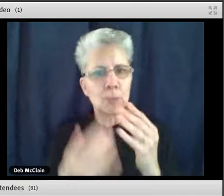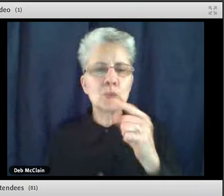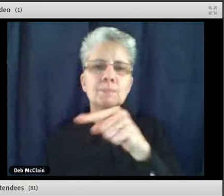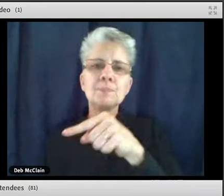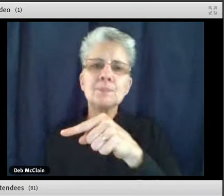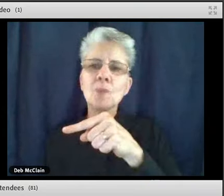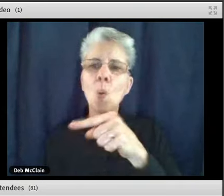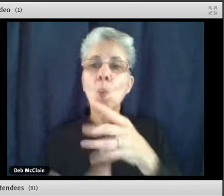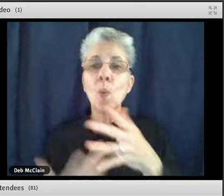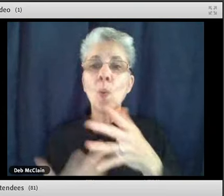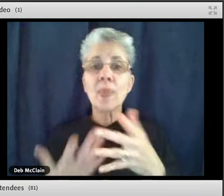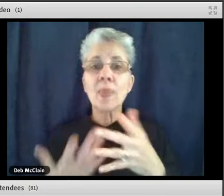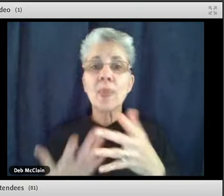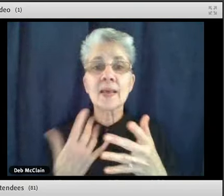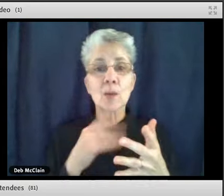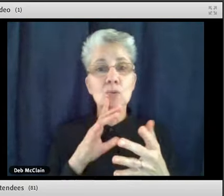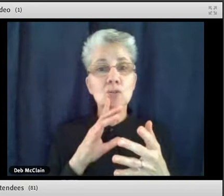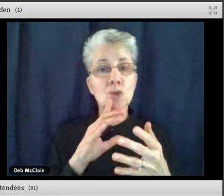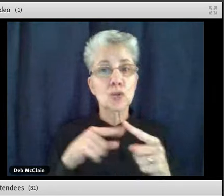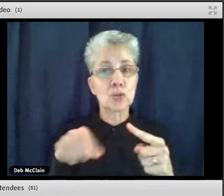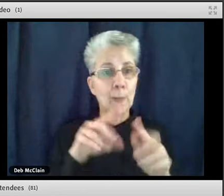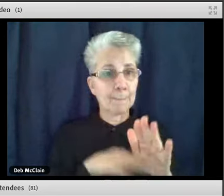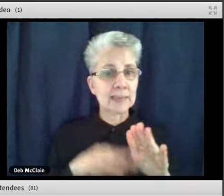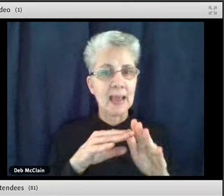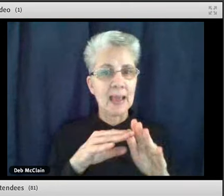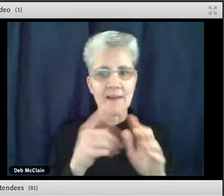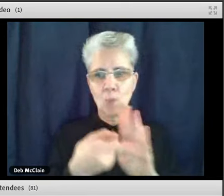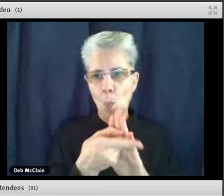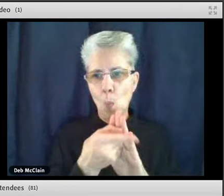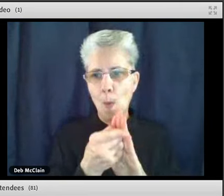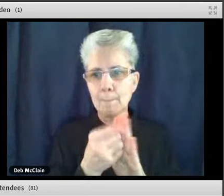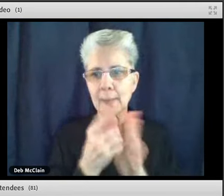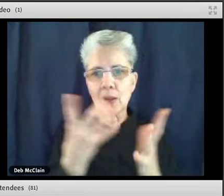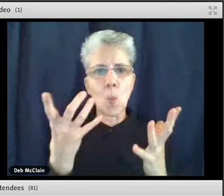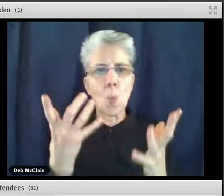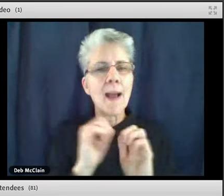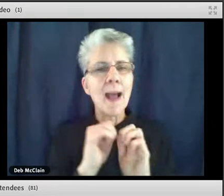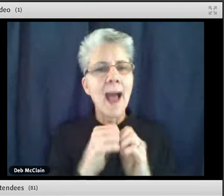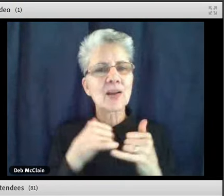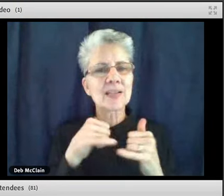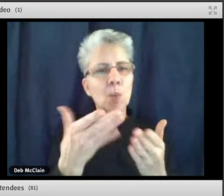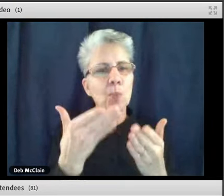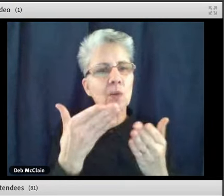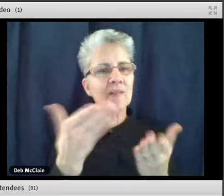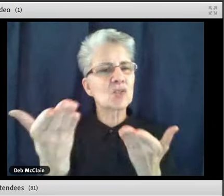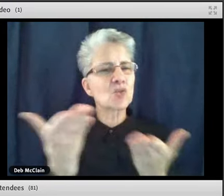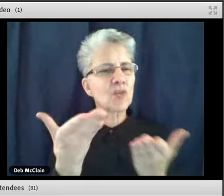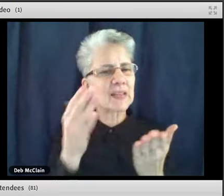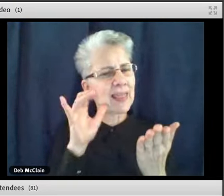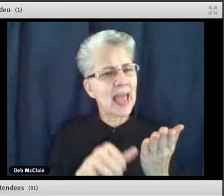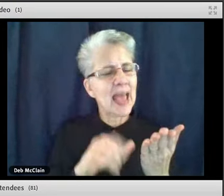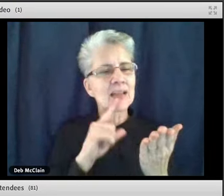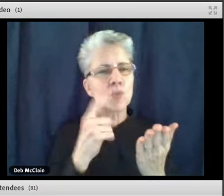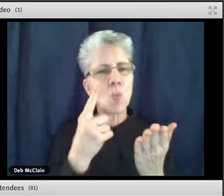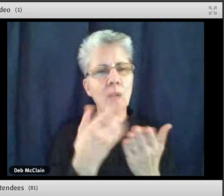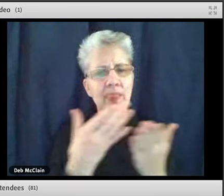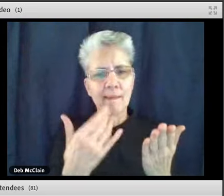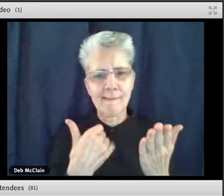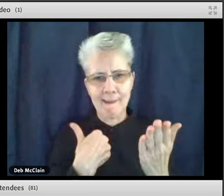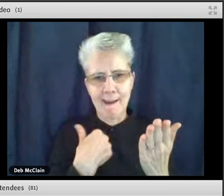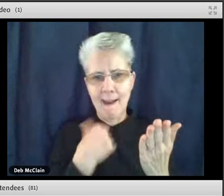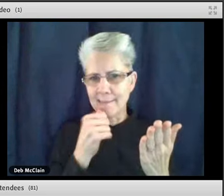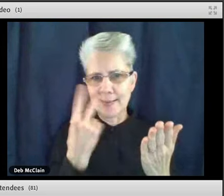we're closed, we still need to market our services. There's still things that we can do. For instance, this library in, I